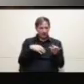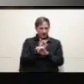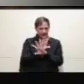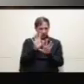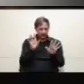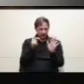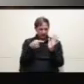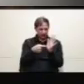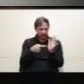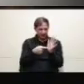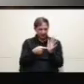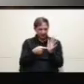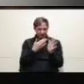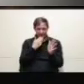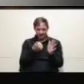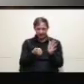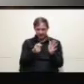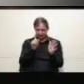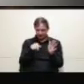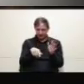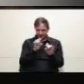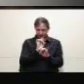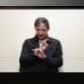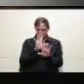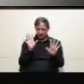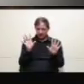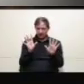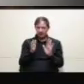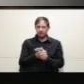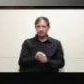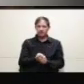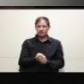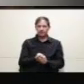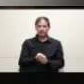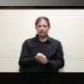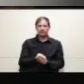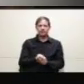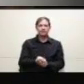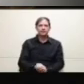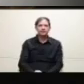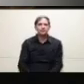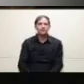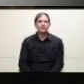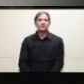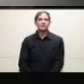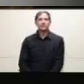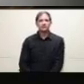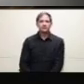on what is it that you put there on your financial statement as other.